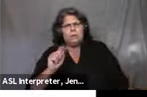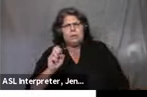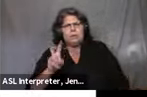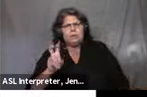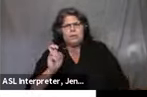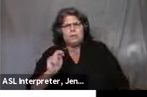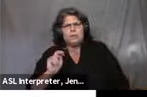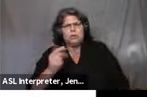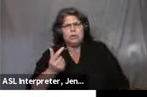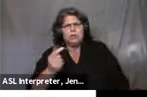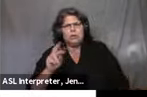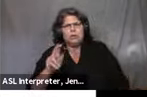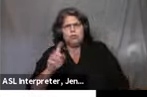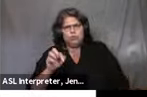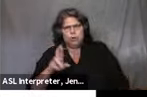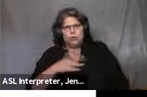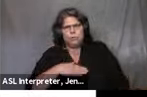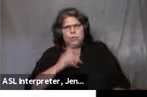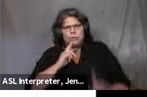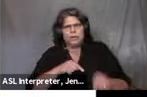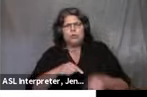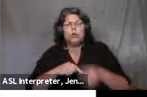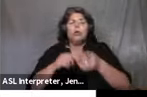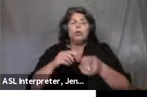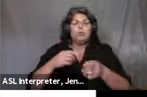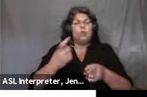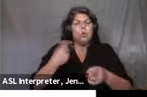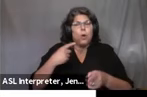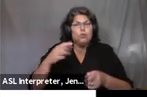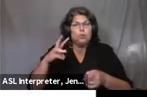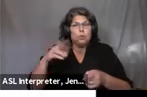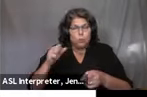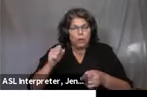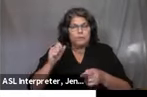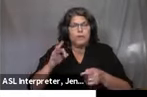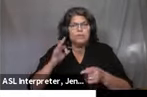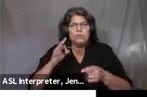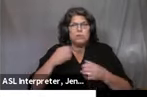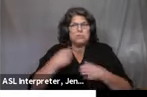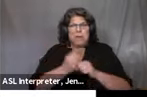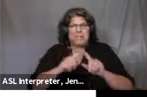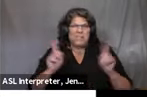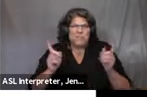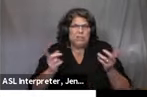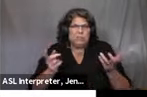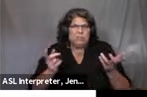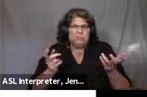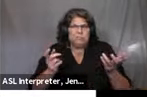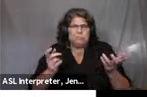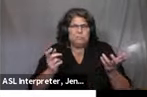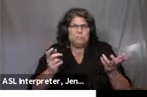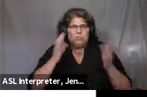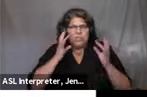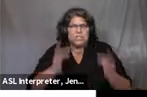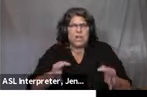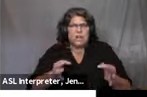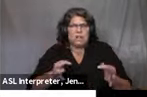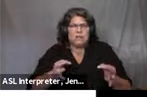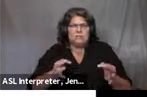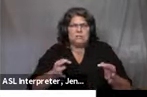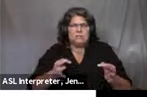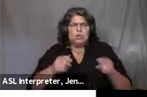So the question that I was answering is whether it would make a difference of the determination we made during